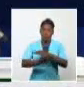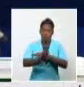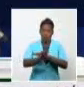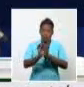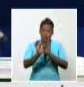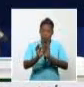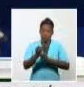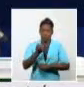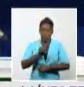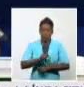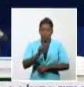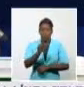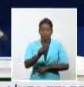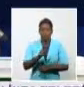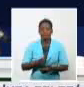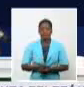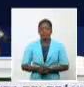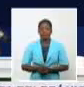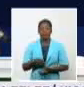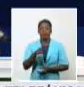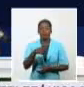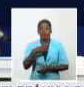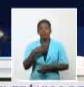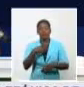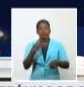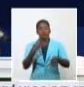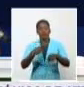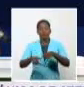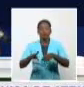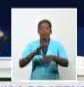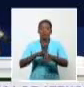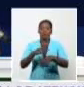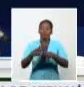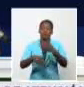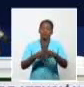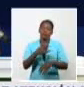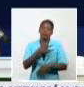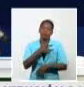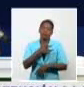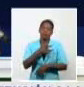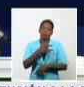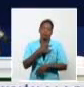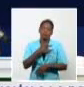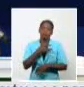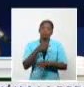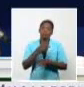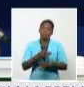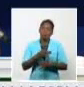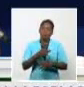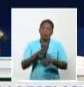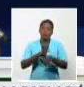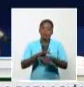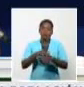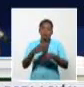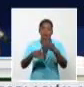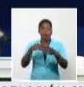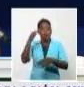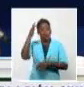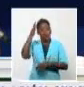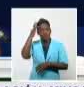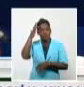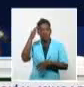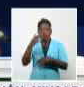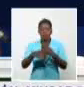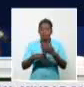We have to say that one was an 86-year-old male Cuban citizen from Havana,